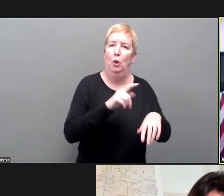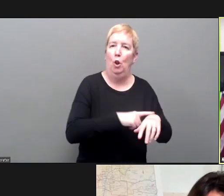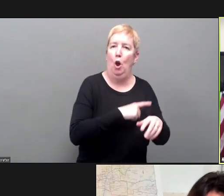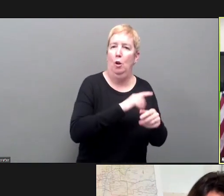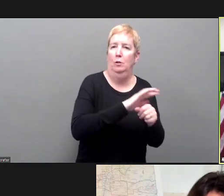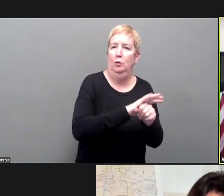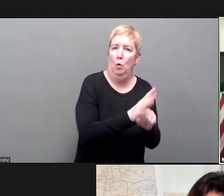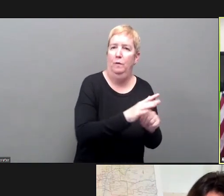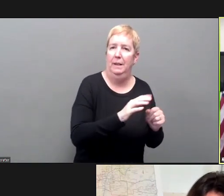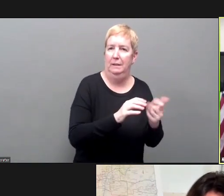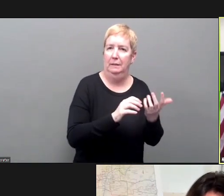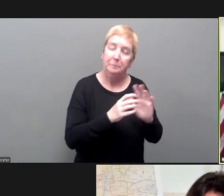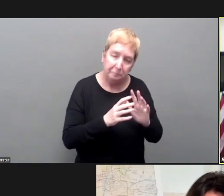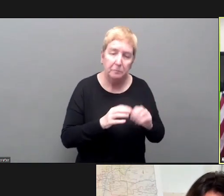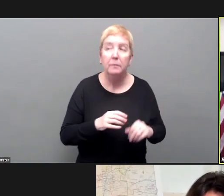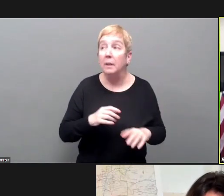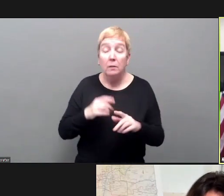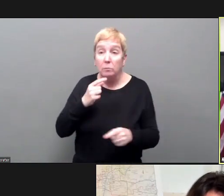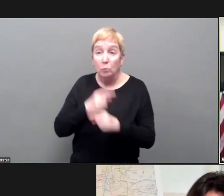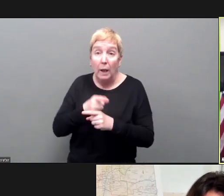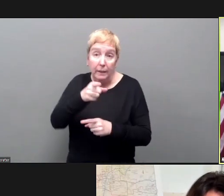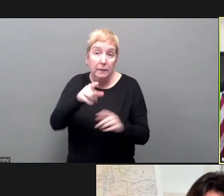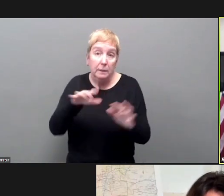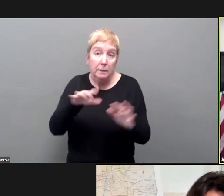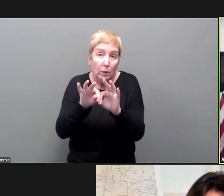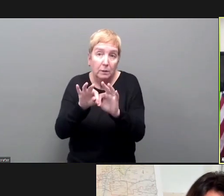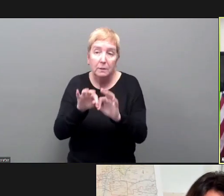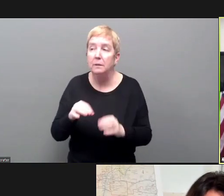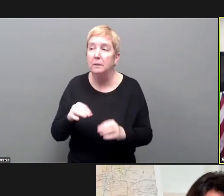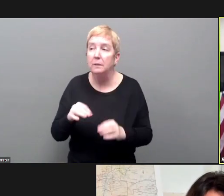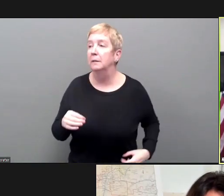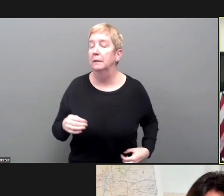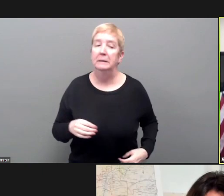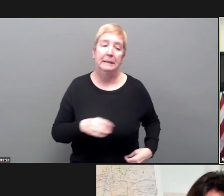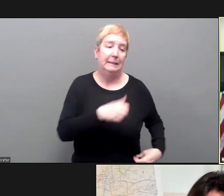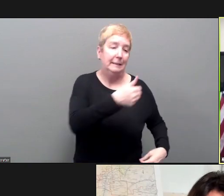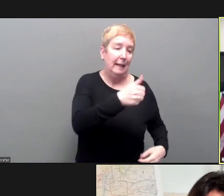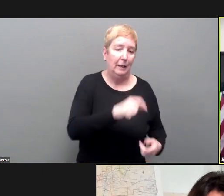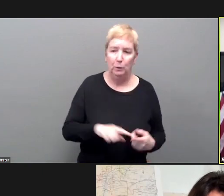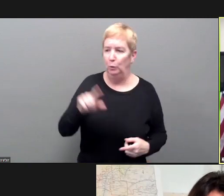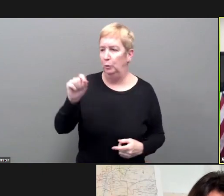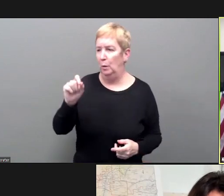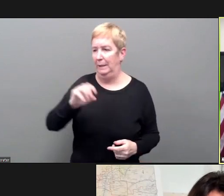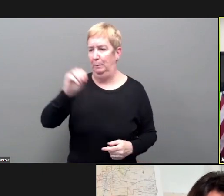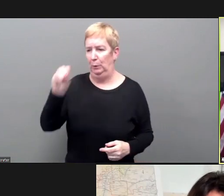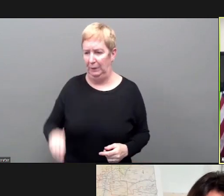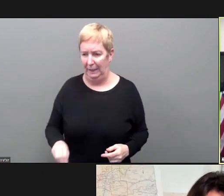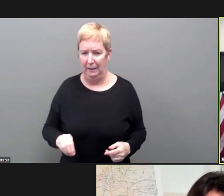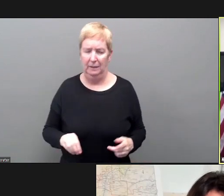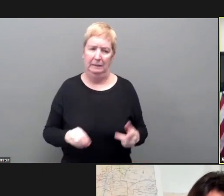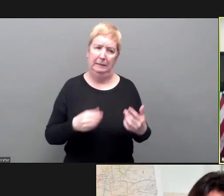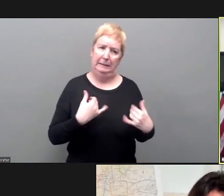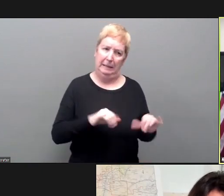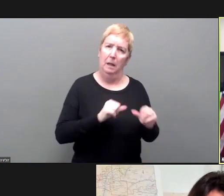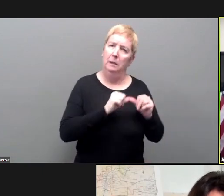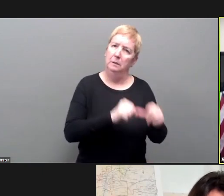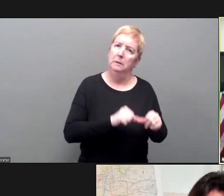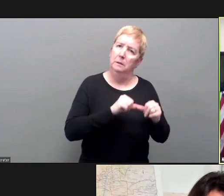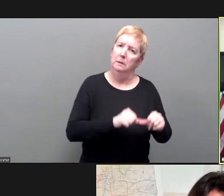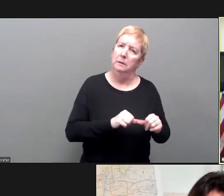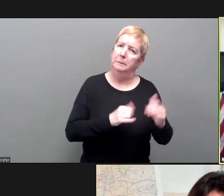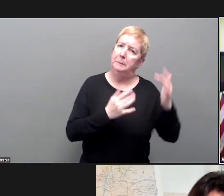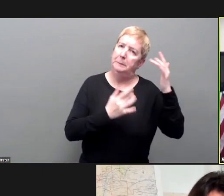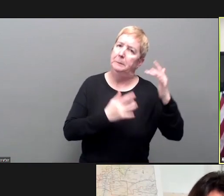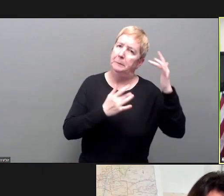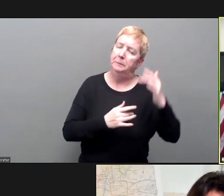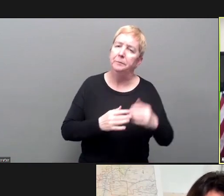absolutely no question it's there. 10 to 20% of people experience some symptoms longer than a month. I've